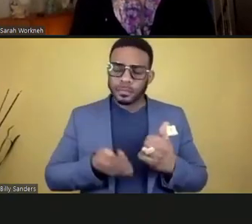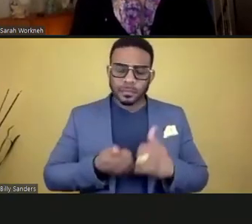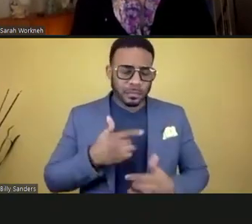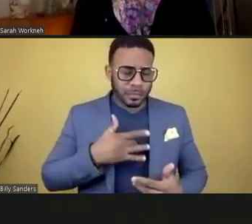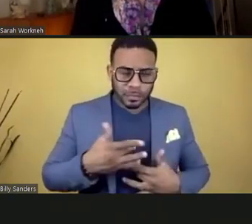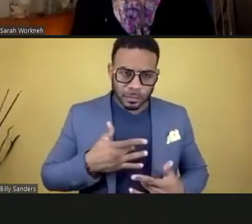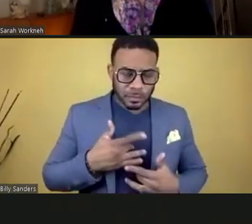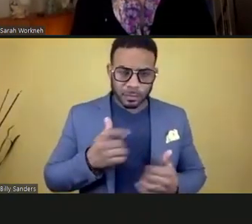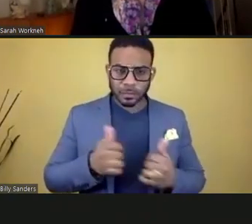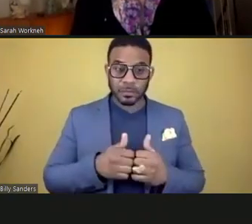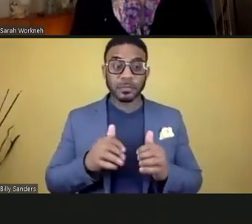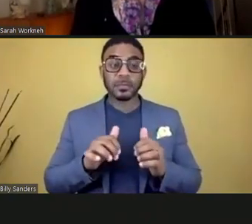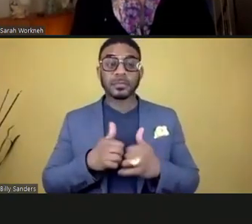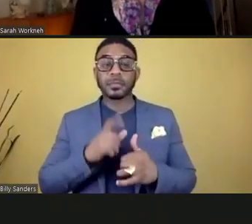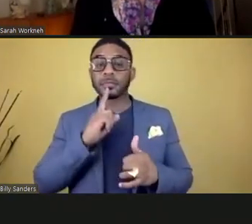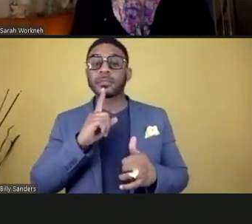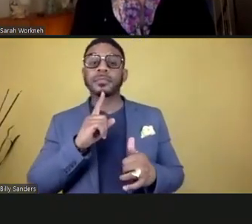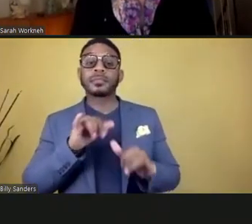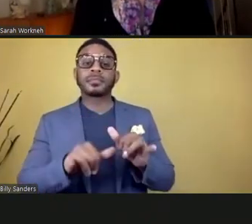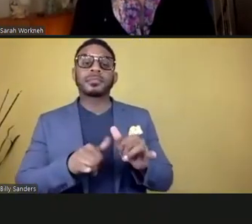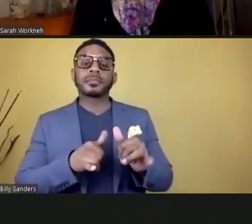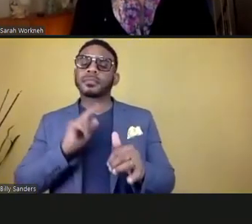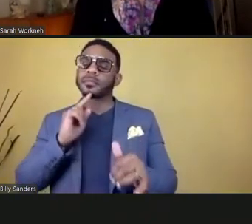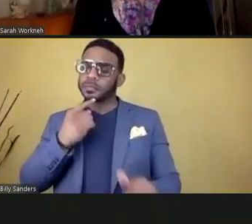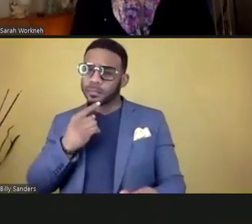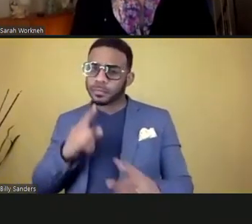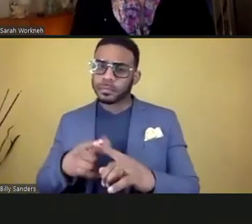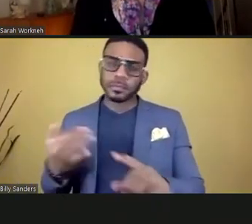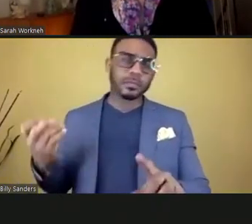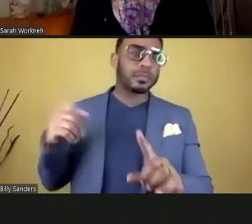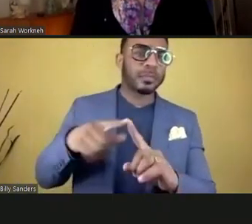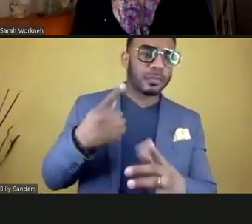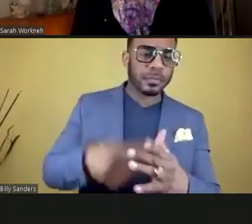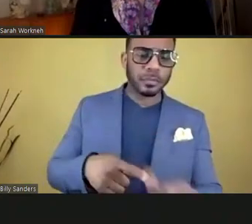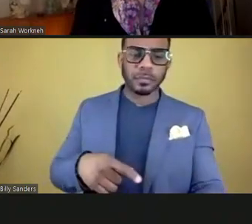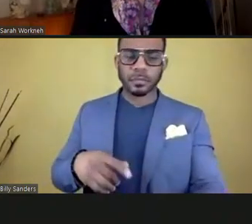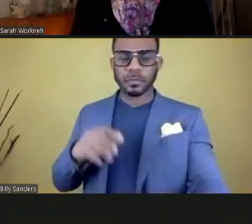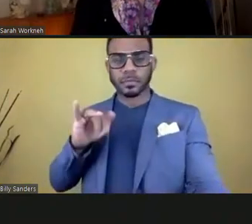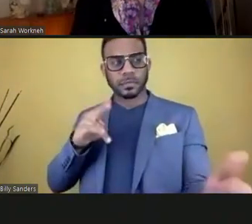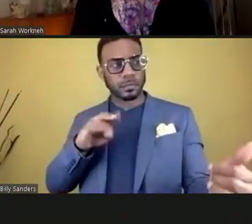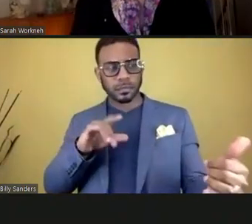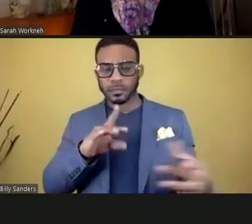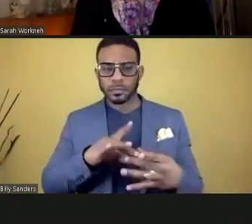concerned with how are we going to stay vigilant, to go back to what Bashizo was saying